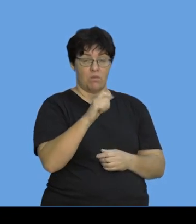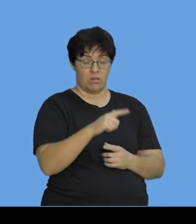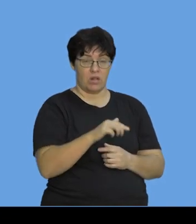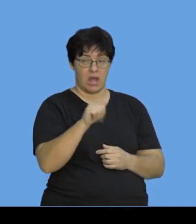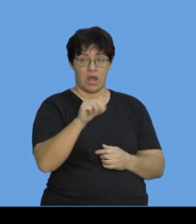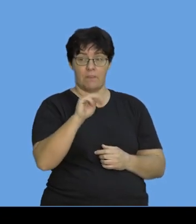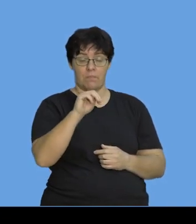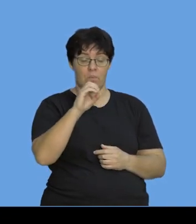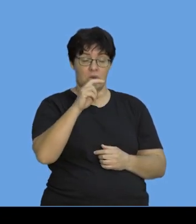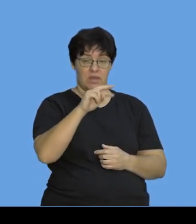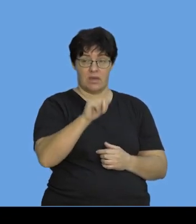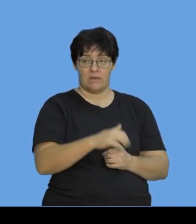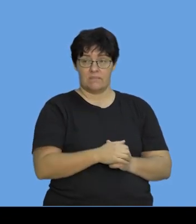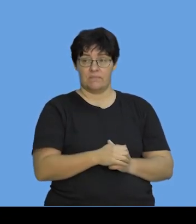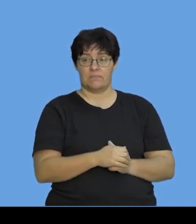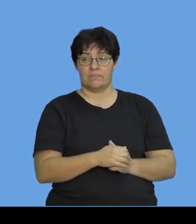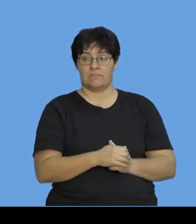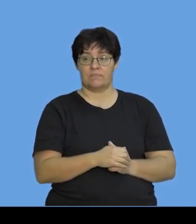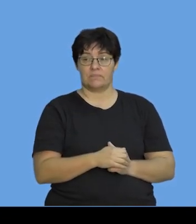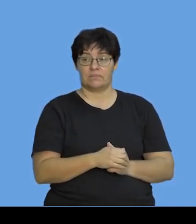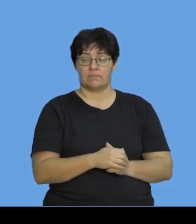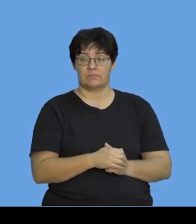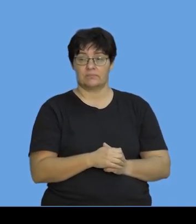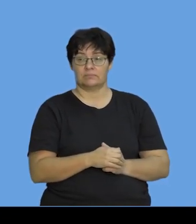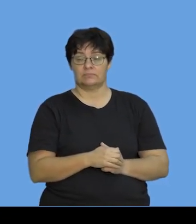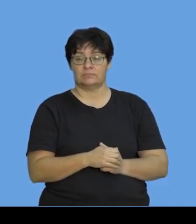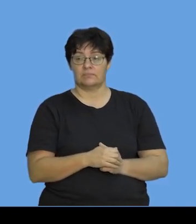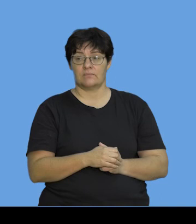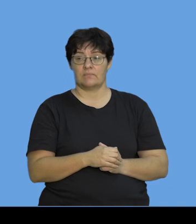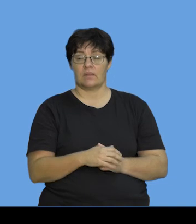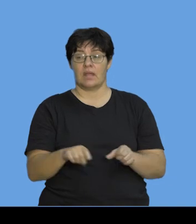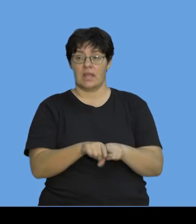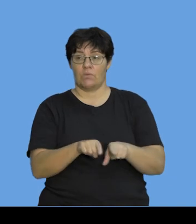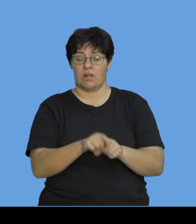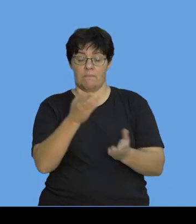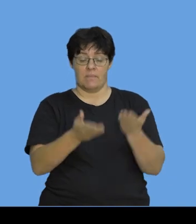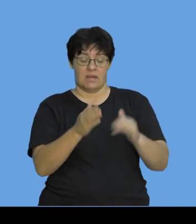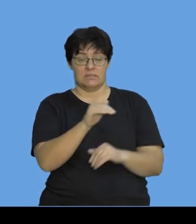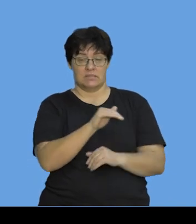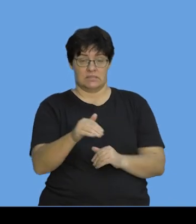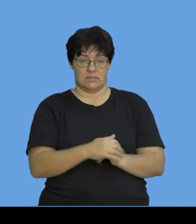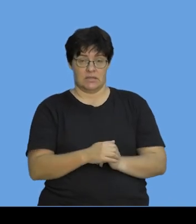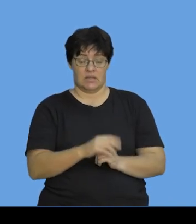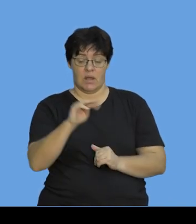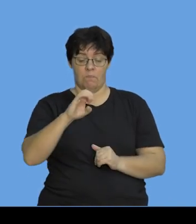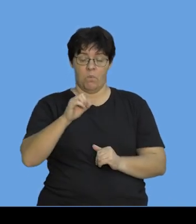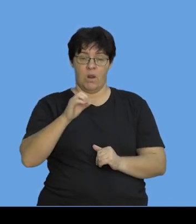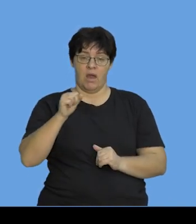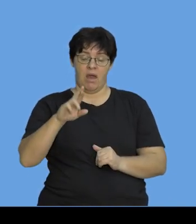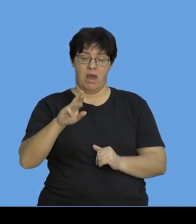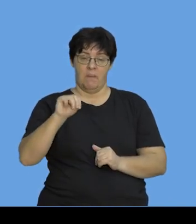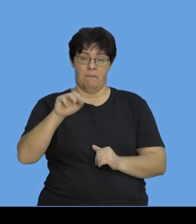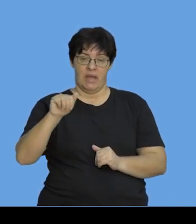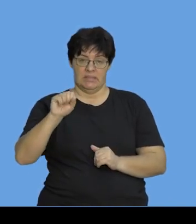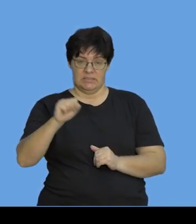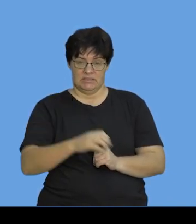right? Number of moles of ammonia is equals to mass, okay, divided by the molar mass. So we've got the moles in